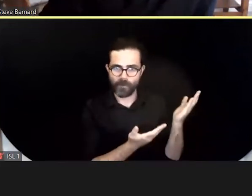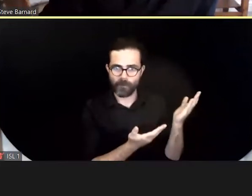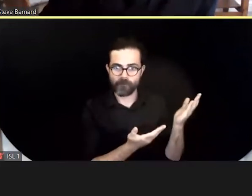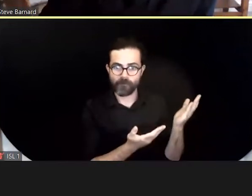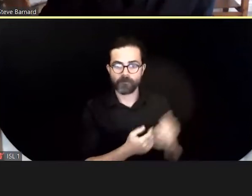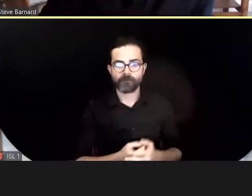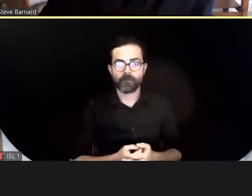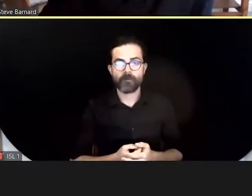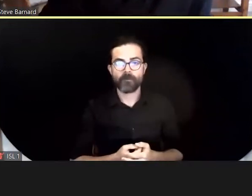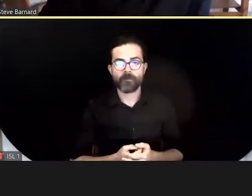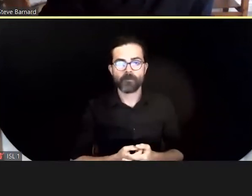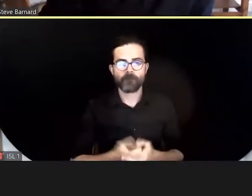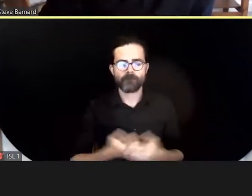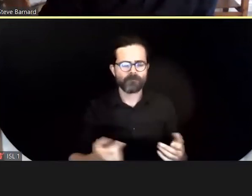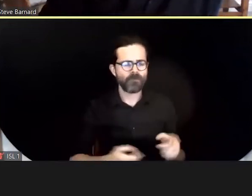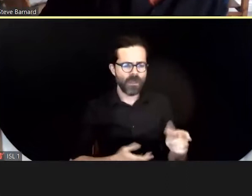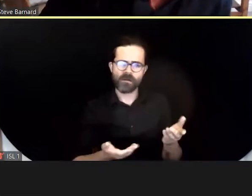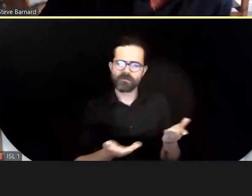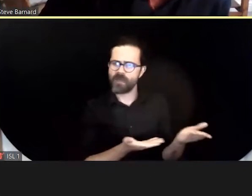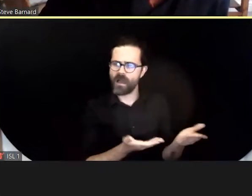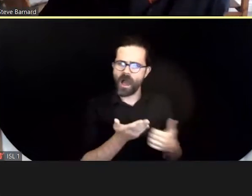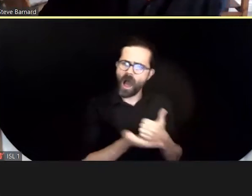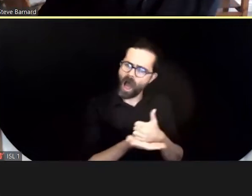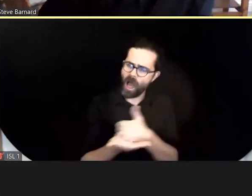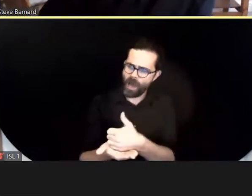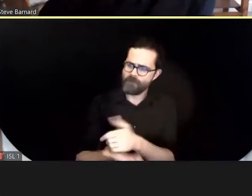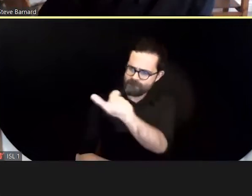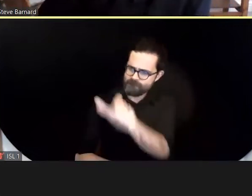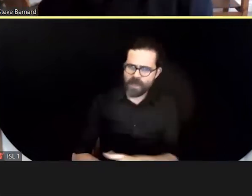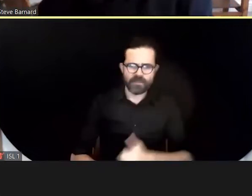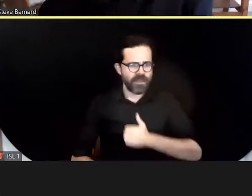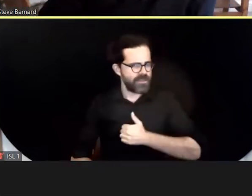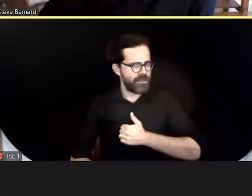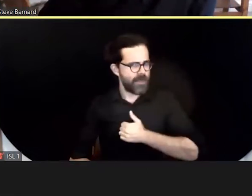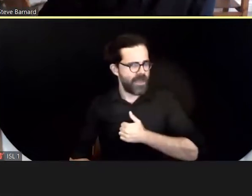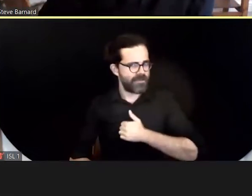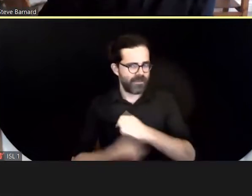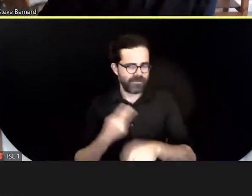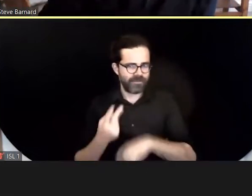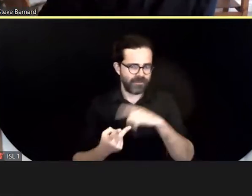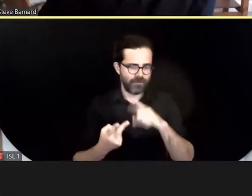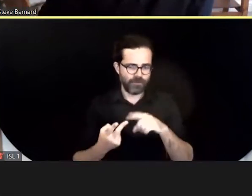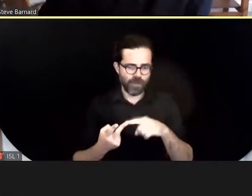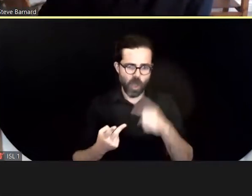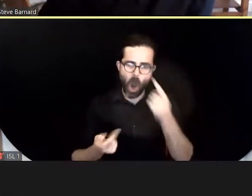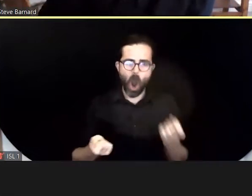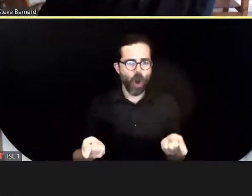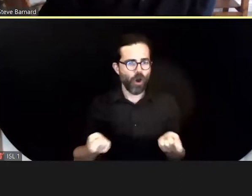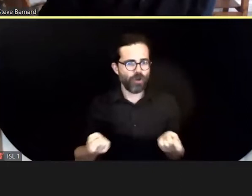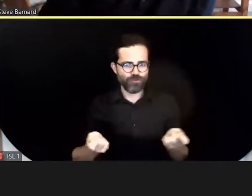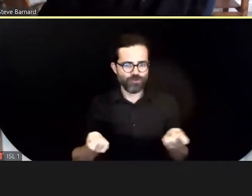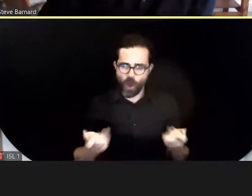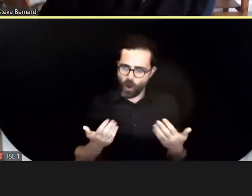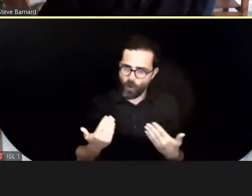the person independent? Does it put the person in control of themselves or their environment? Does it help them